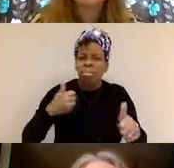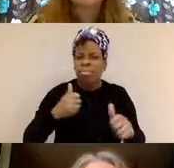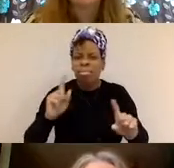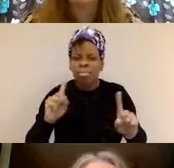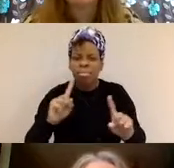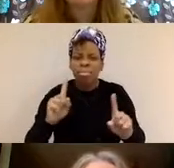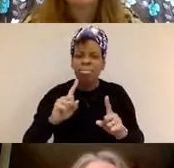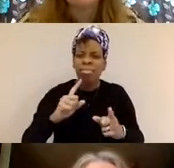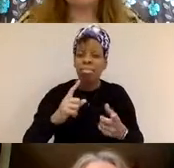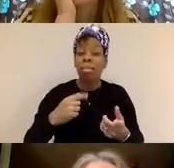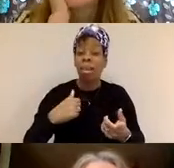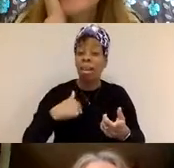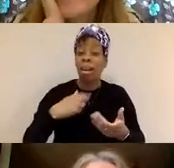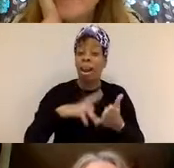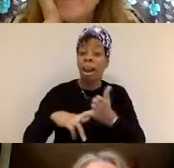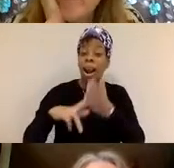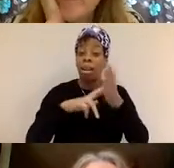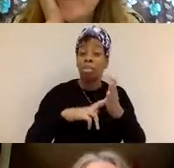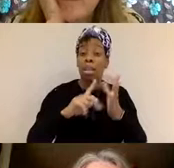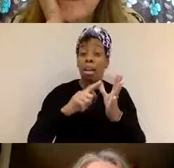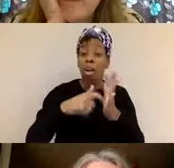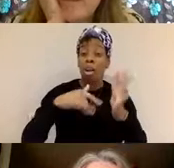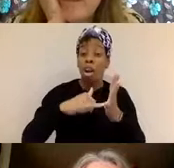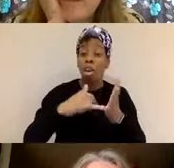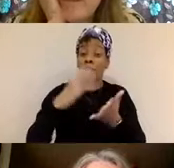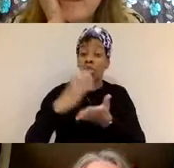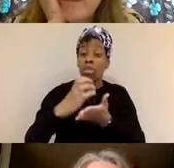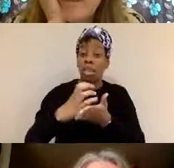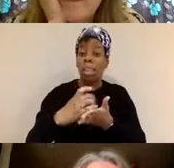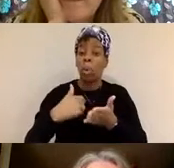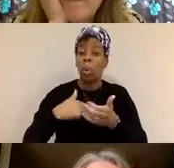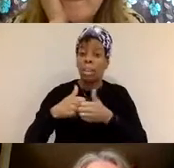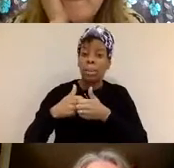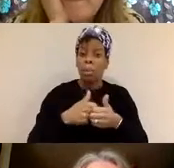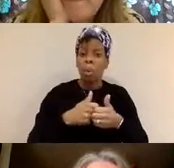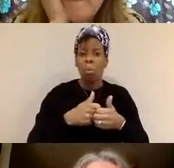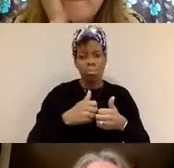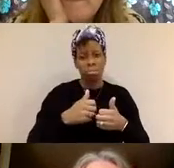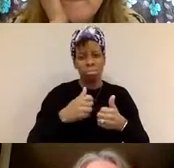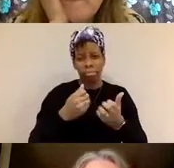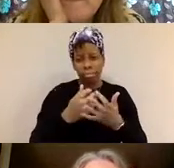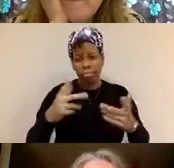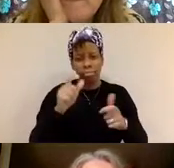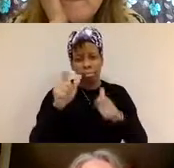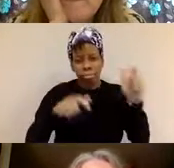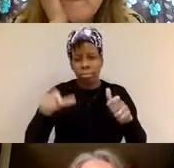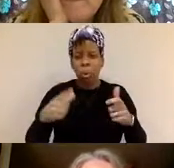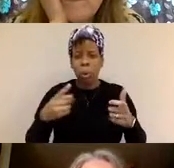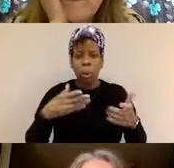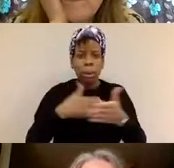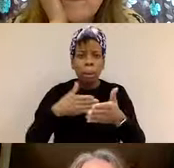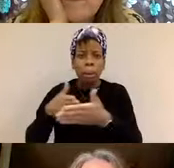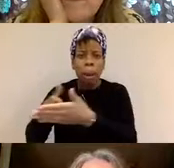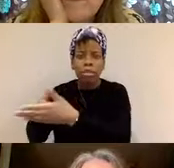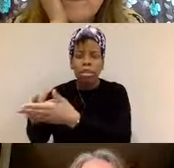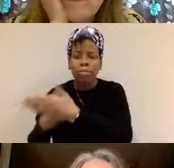charity that supports artists facing various barriers to the art world. So that can be for reasons like